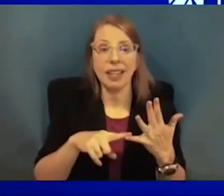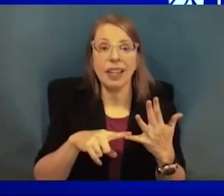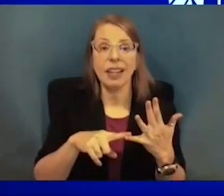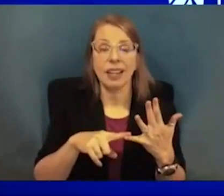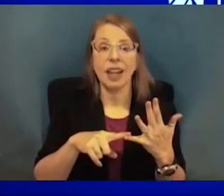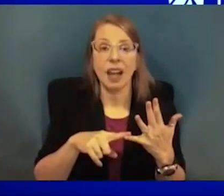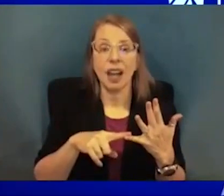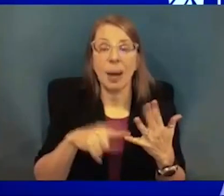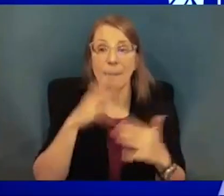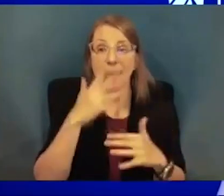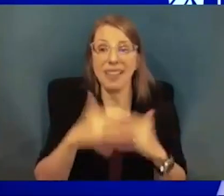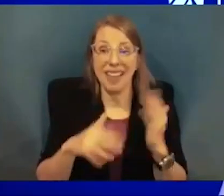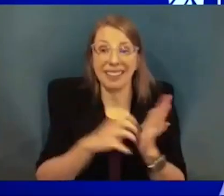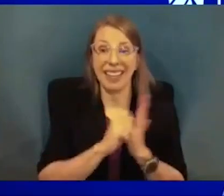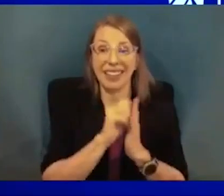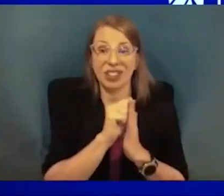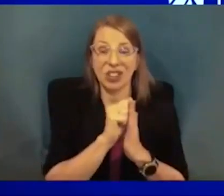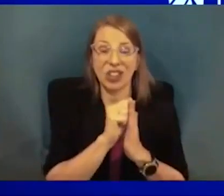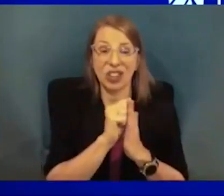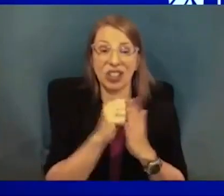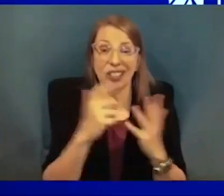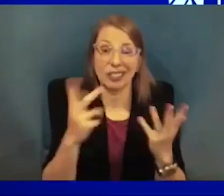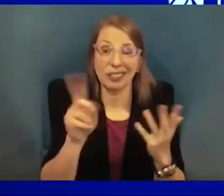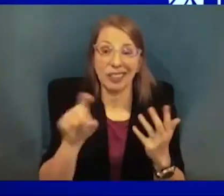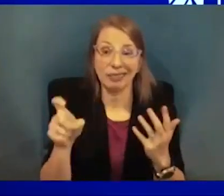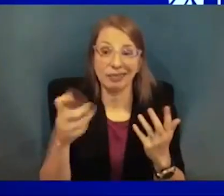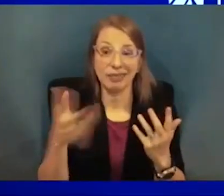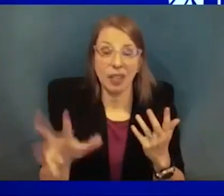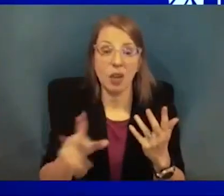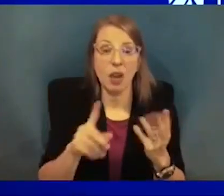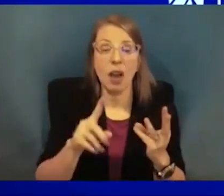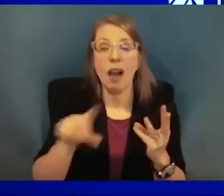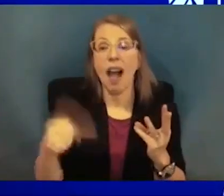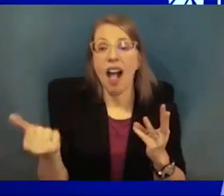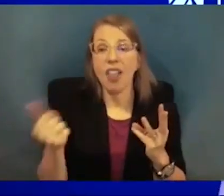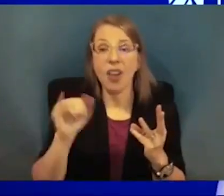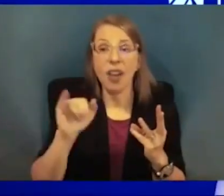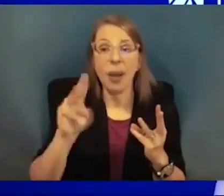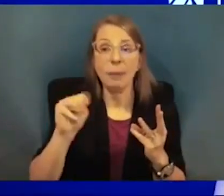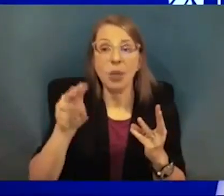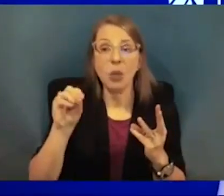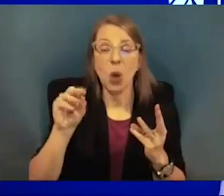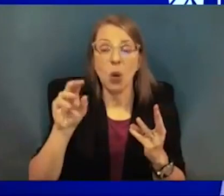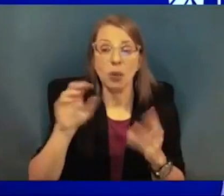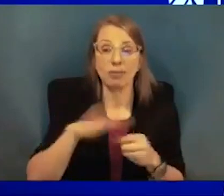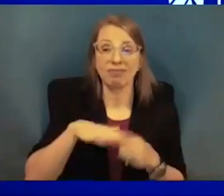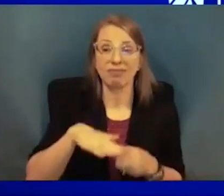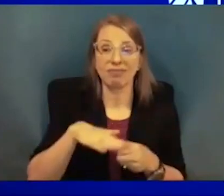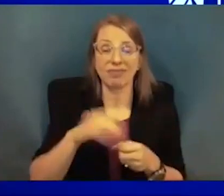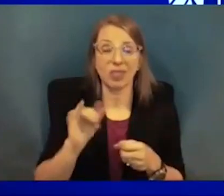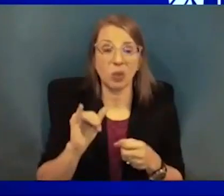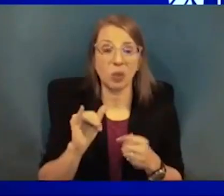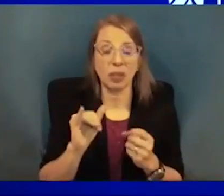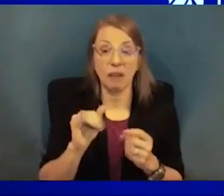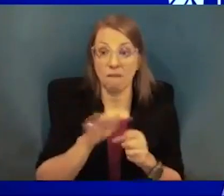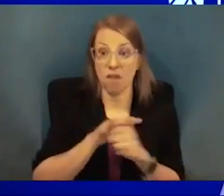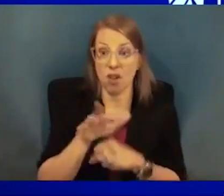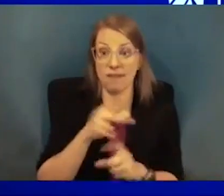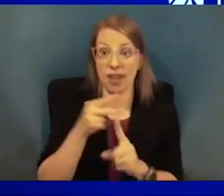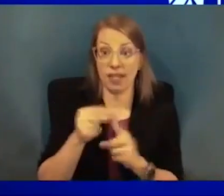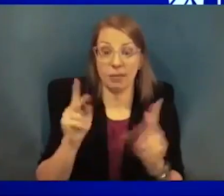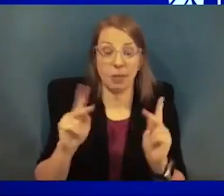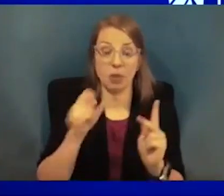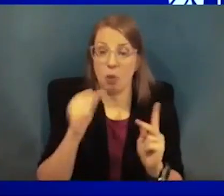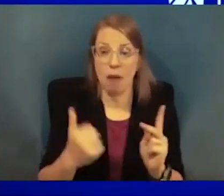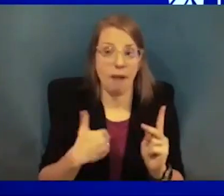blood cancer, other types of immunosuppression as well. We do not have any fully vaccinated people with